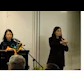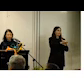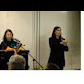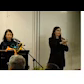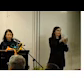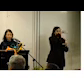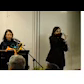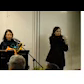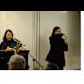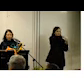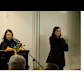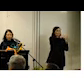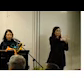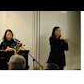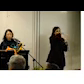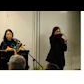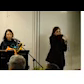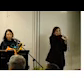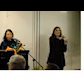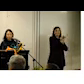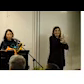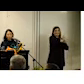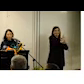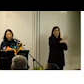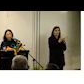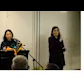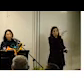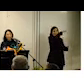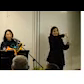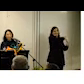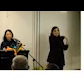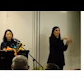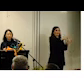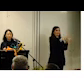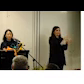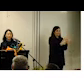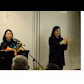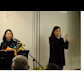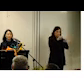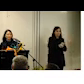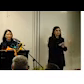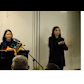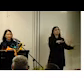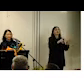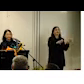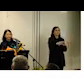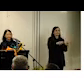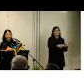of the cell to the inside. And this negative charge, once it's inside the cell, inhibits neuronal